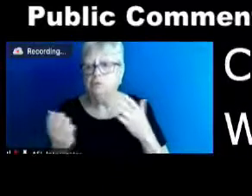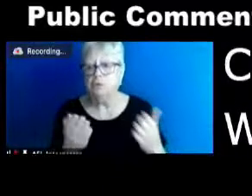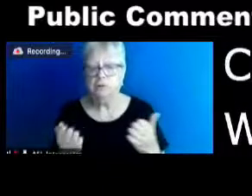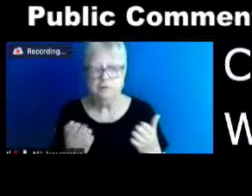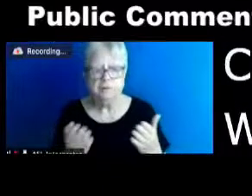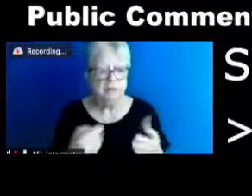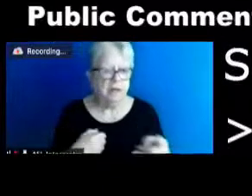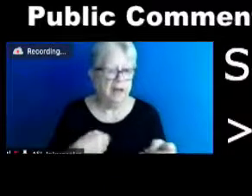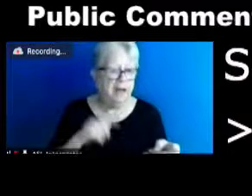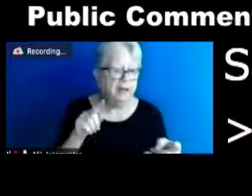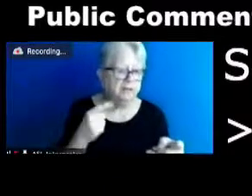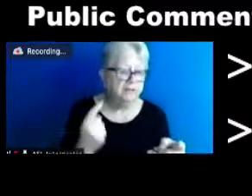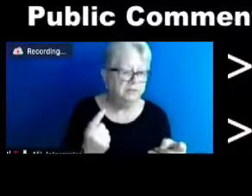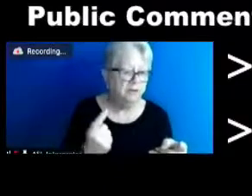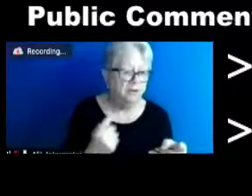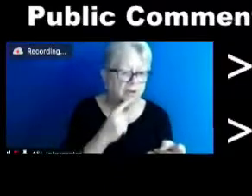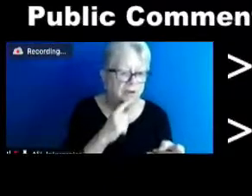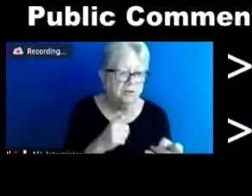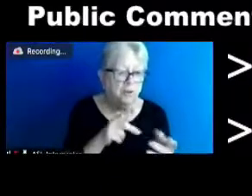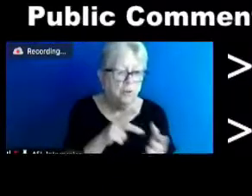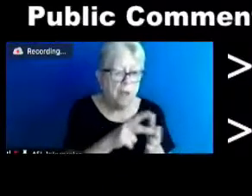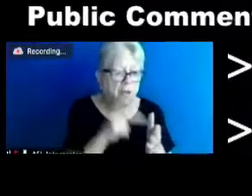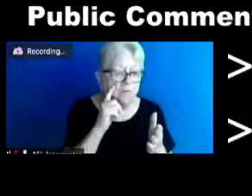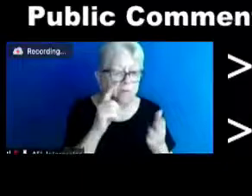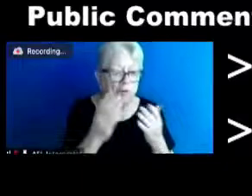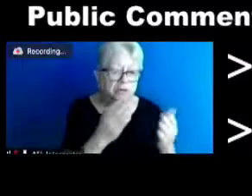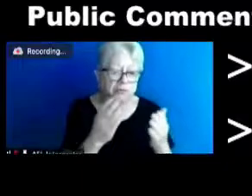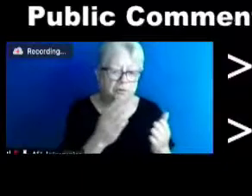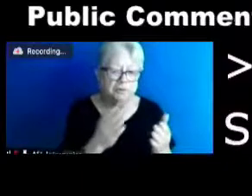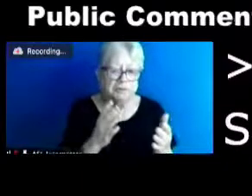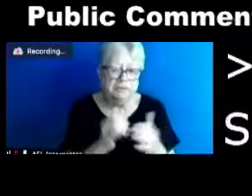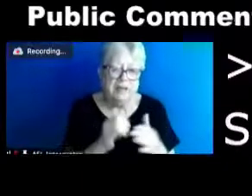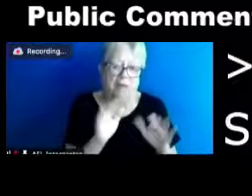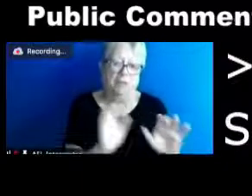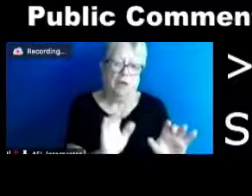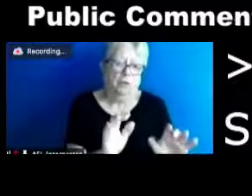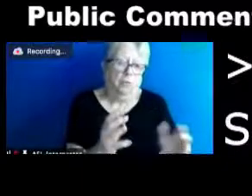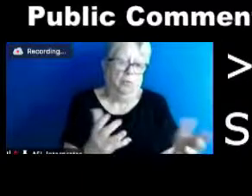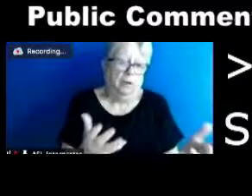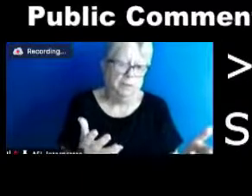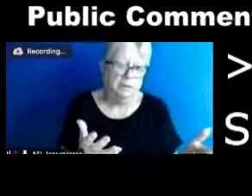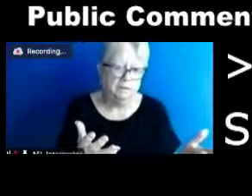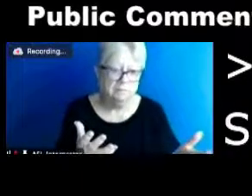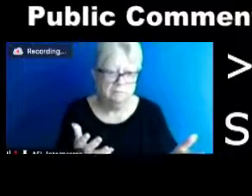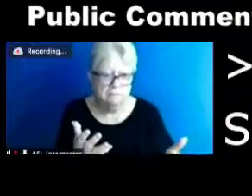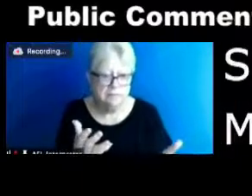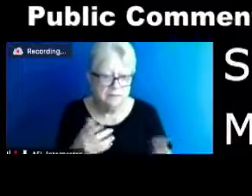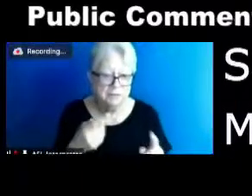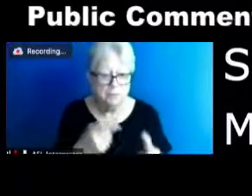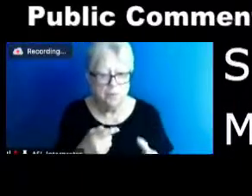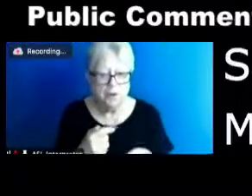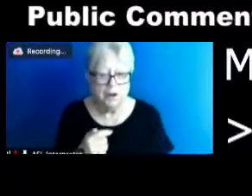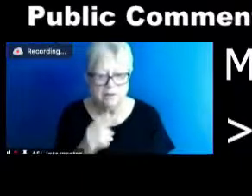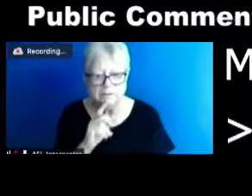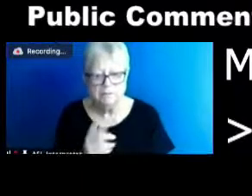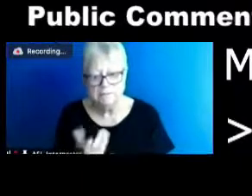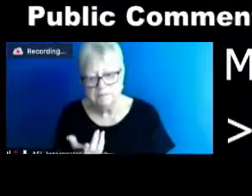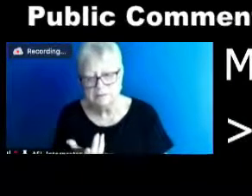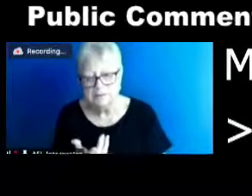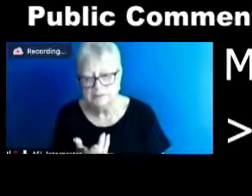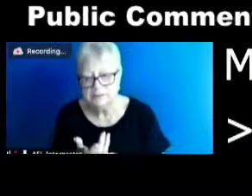it's only fair to pay for the services rendered. So makes sense, right? Yeah. We get a service, we have to pay for it. So.